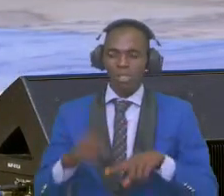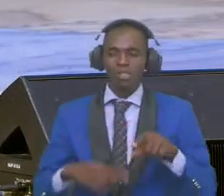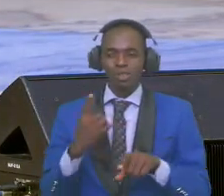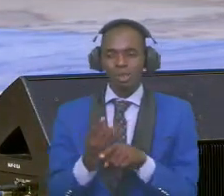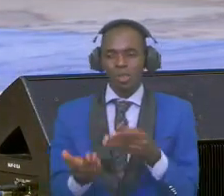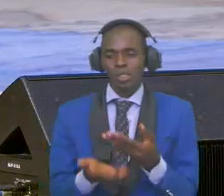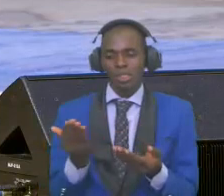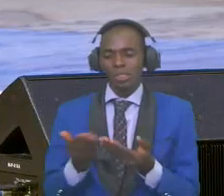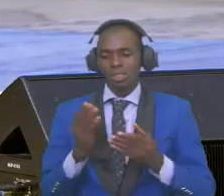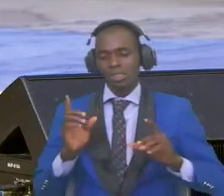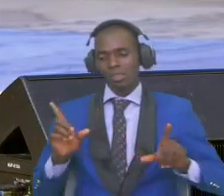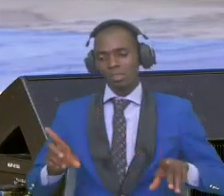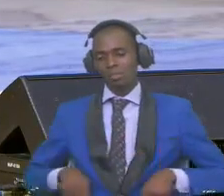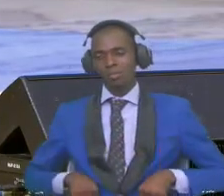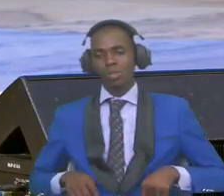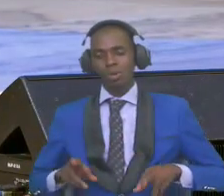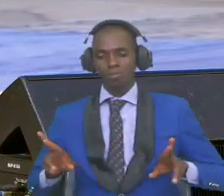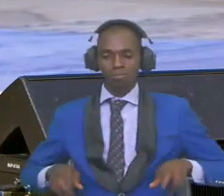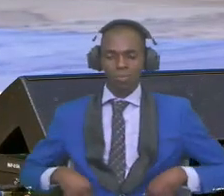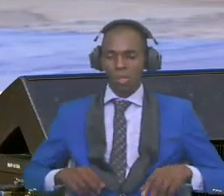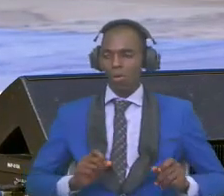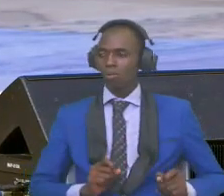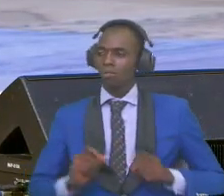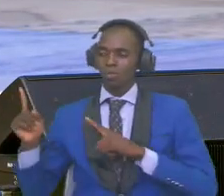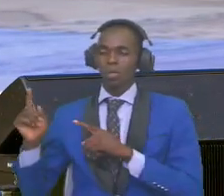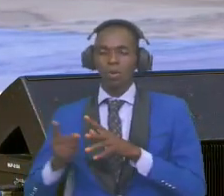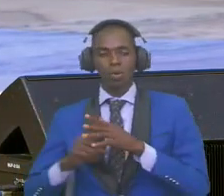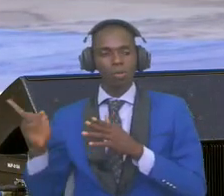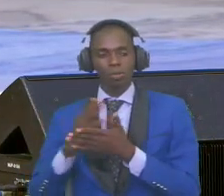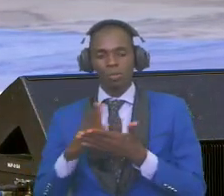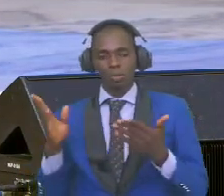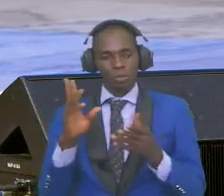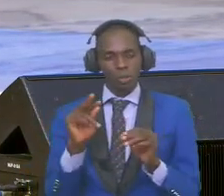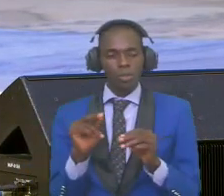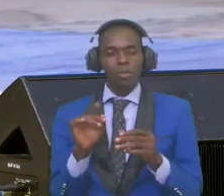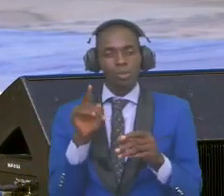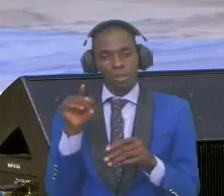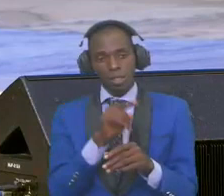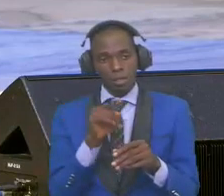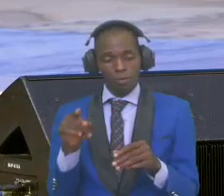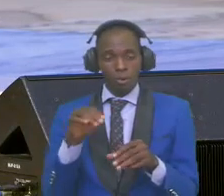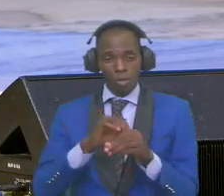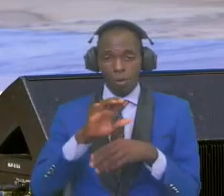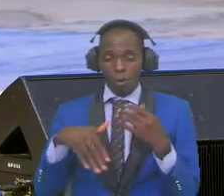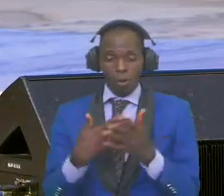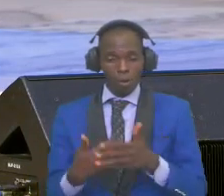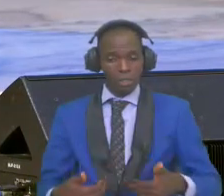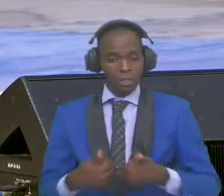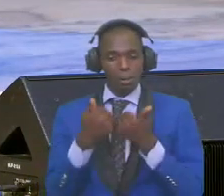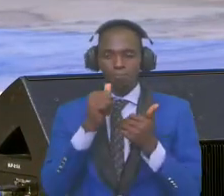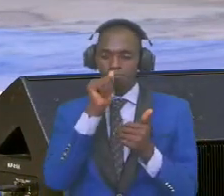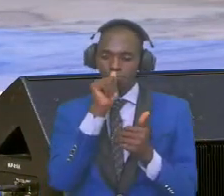out, run away because of those challenges. Now therefore endure hardness as a